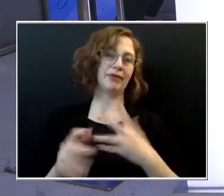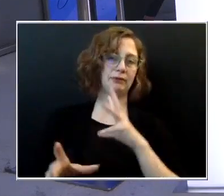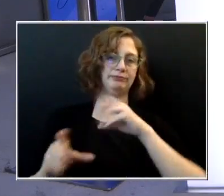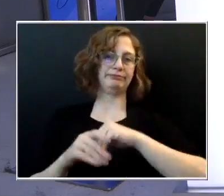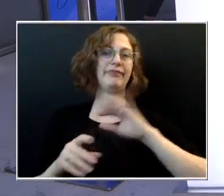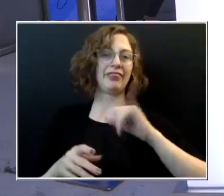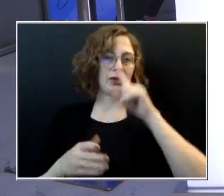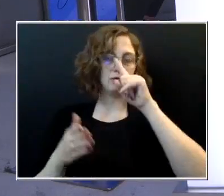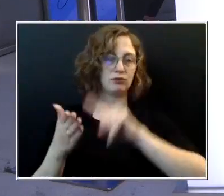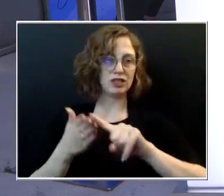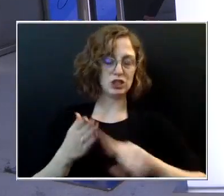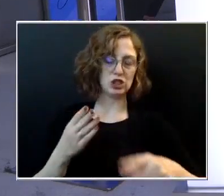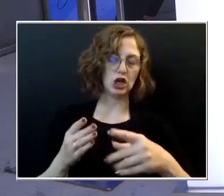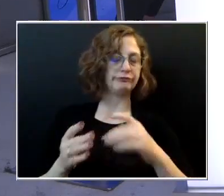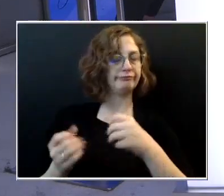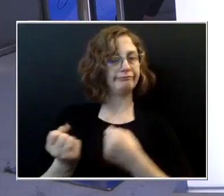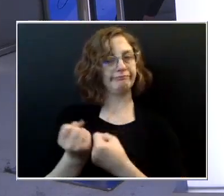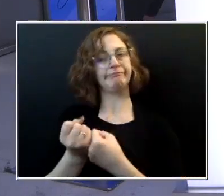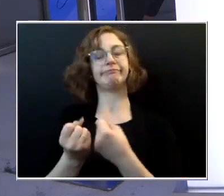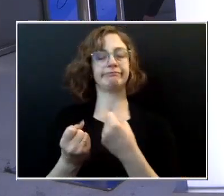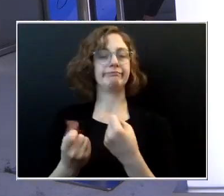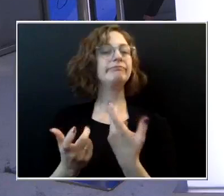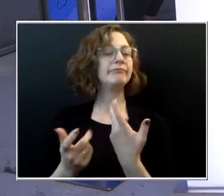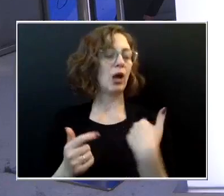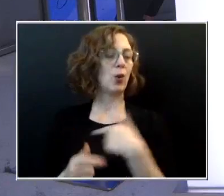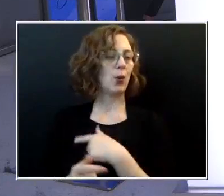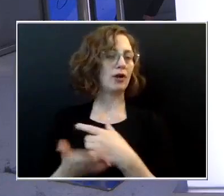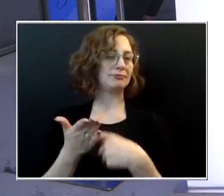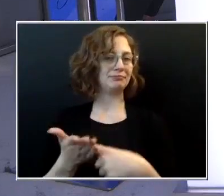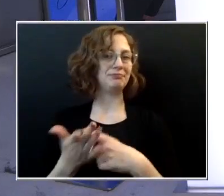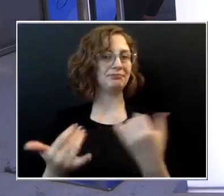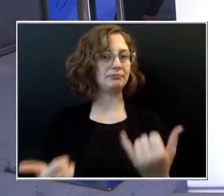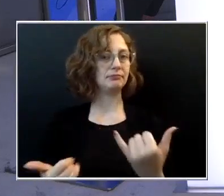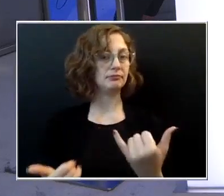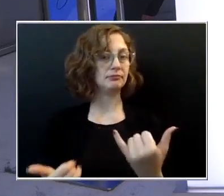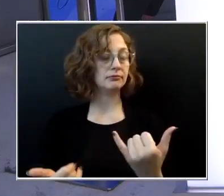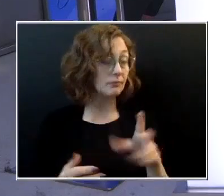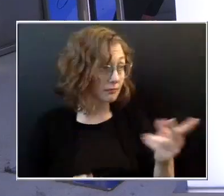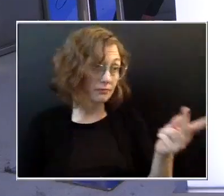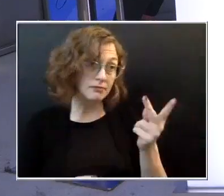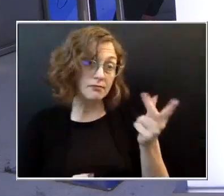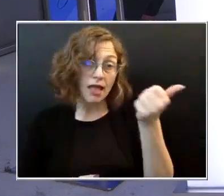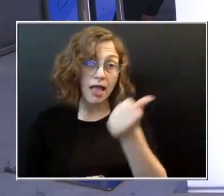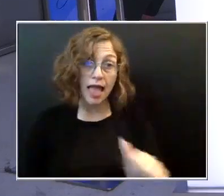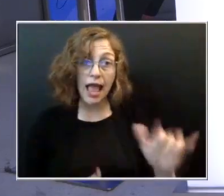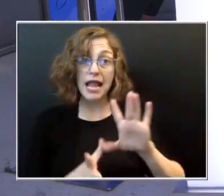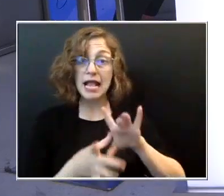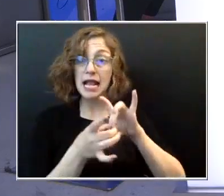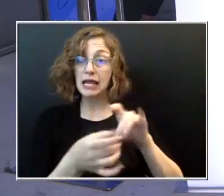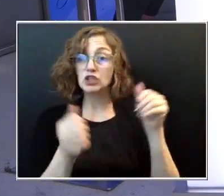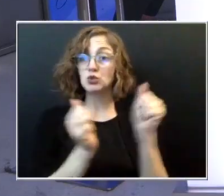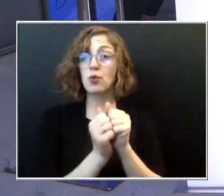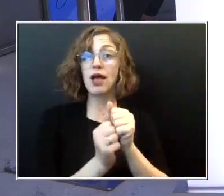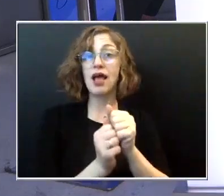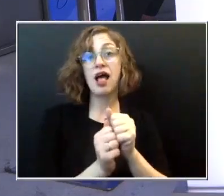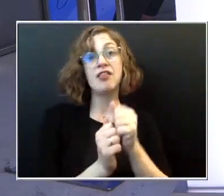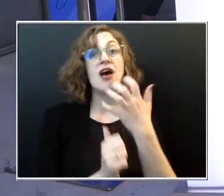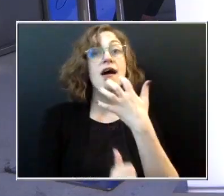any connections to the hot tub industry that we need to disclose? Yeah. No. Do any of you even own a hot